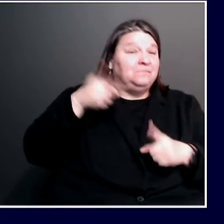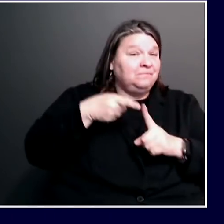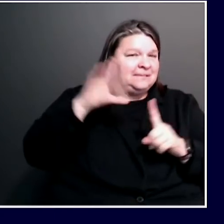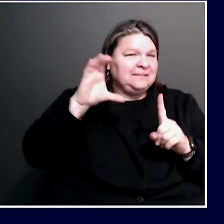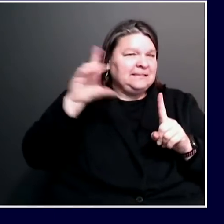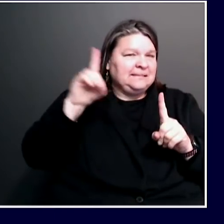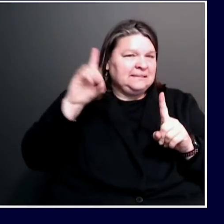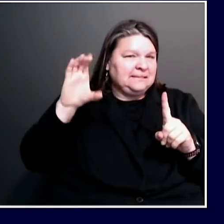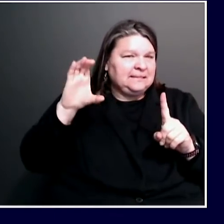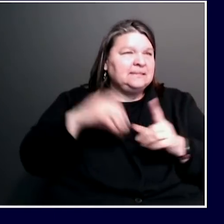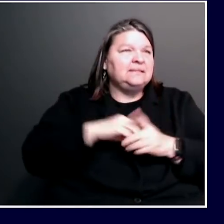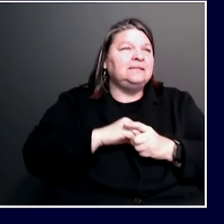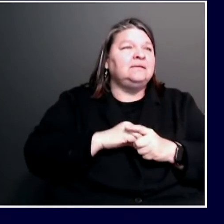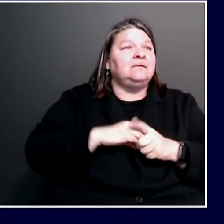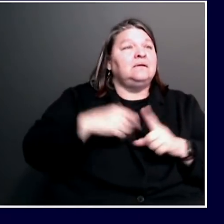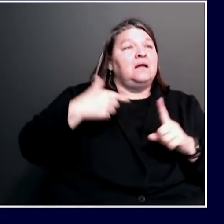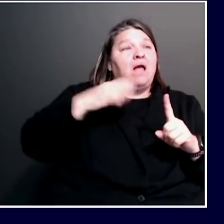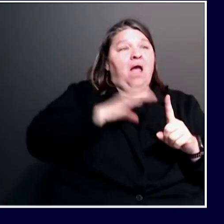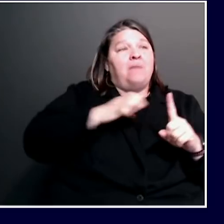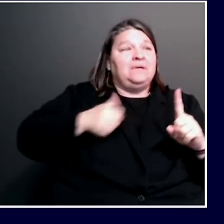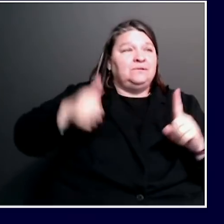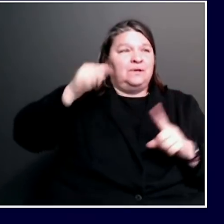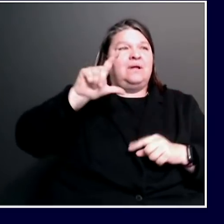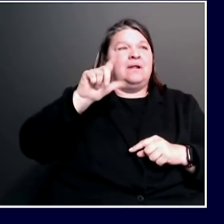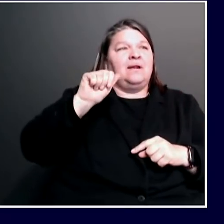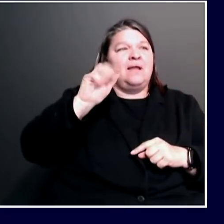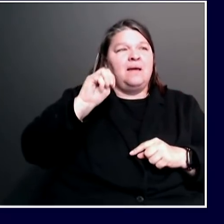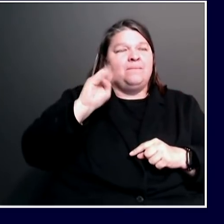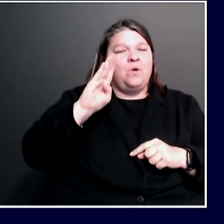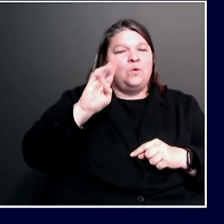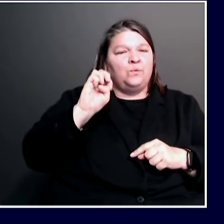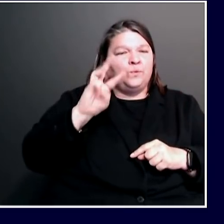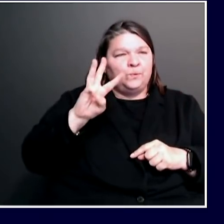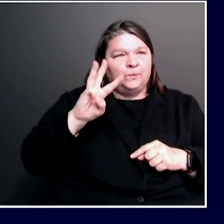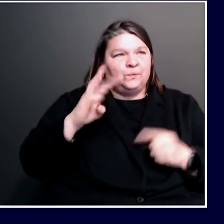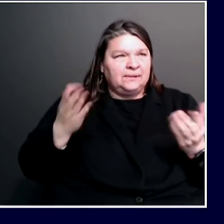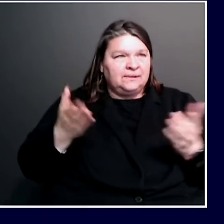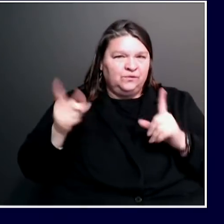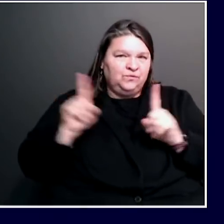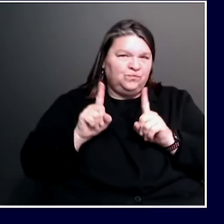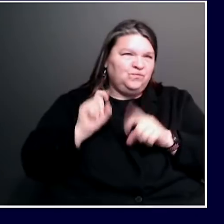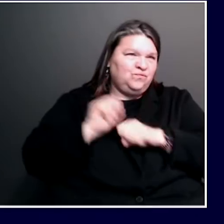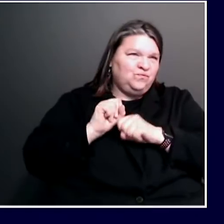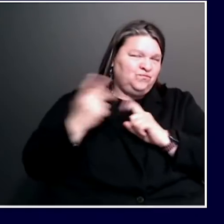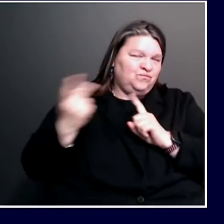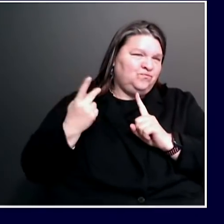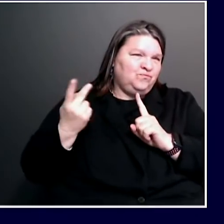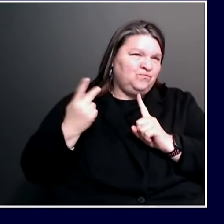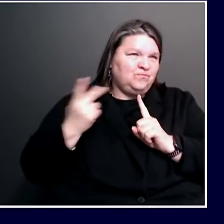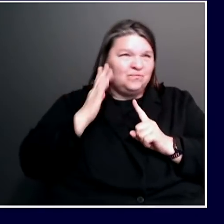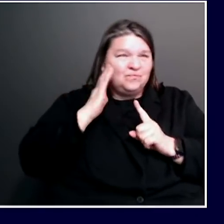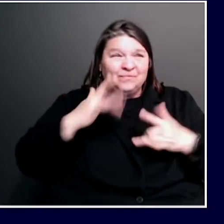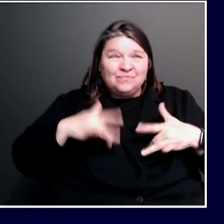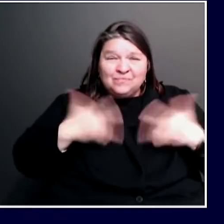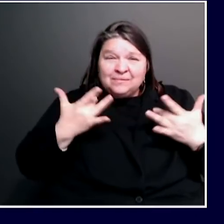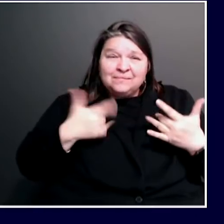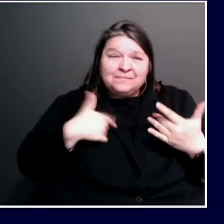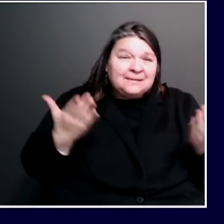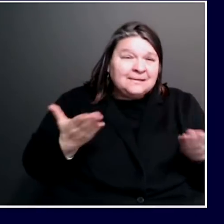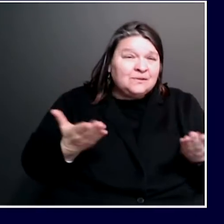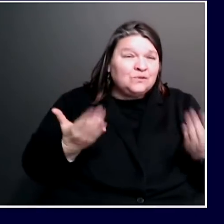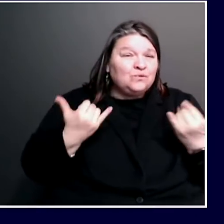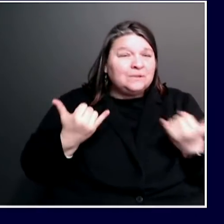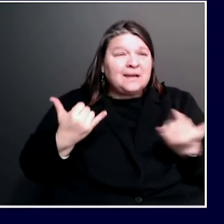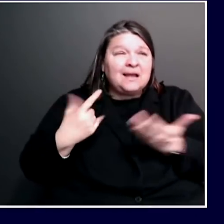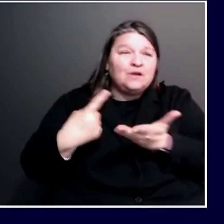Lambrou from Maine's Department of Health and Human Services. Commissioner Lambrou and I are pleased to be with everyone today to talk with you about where